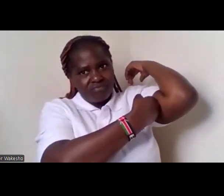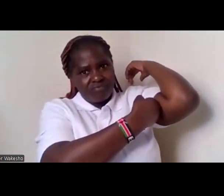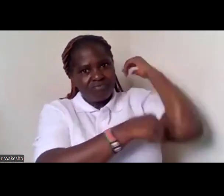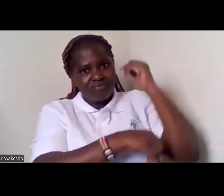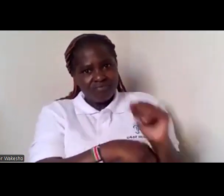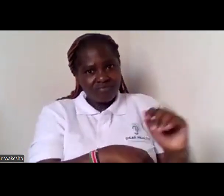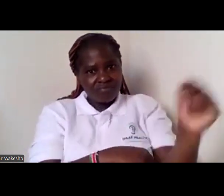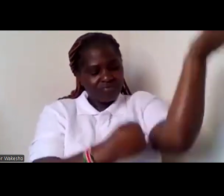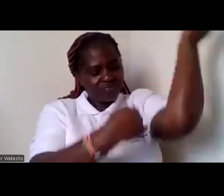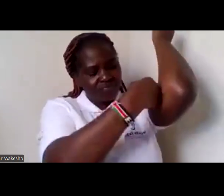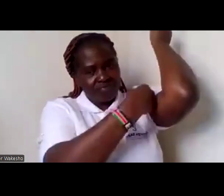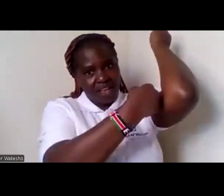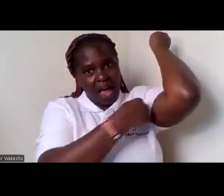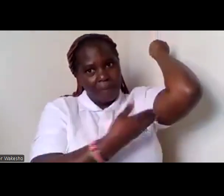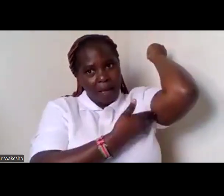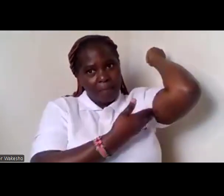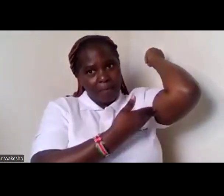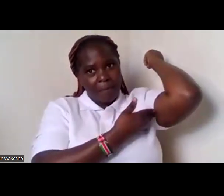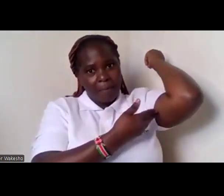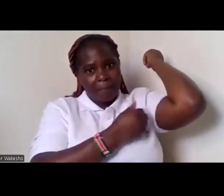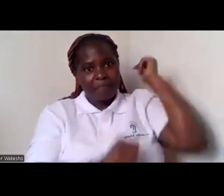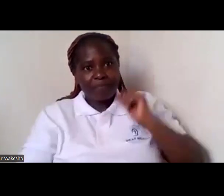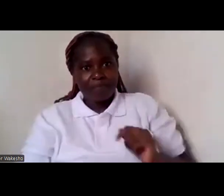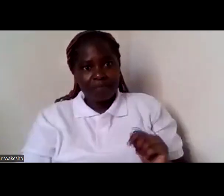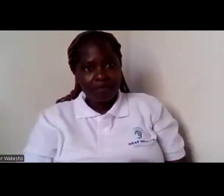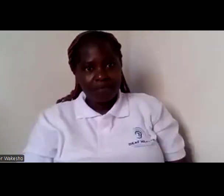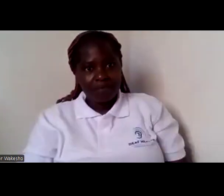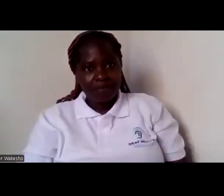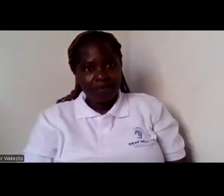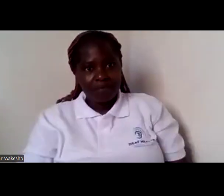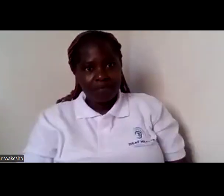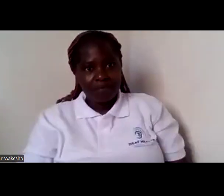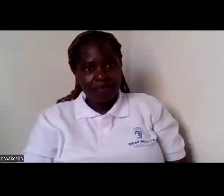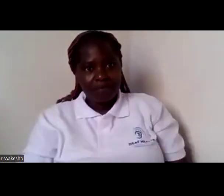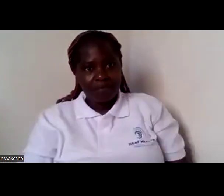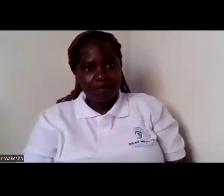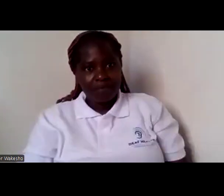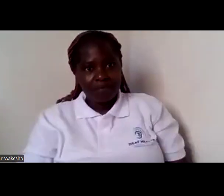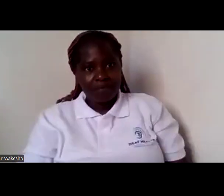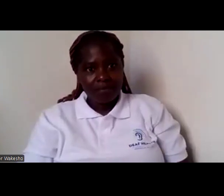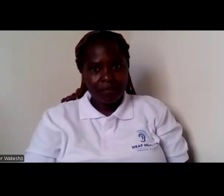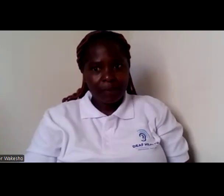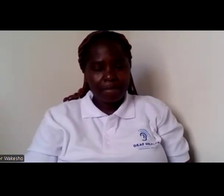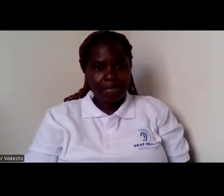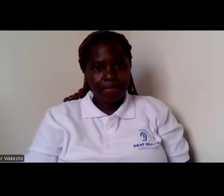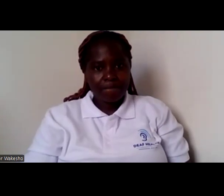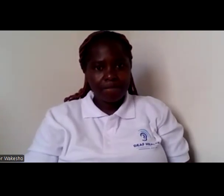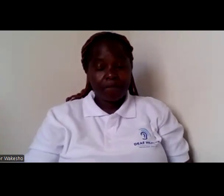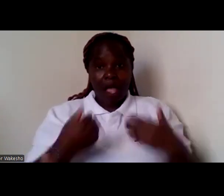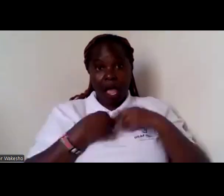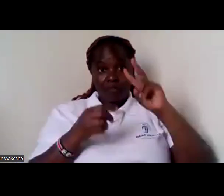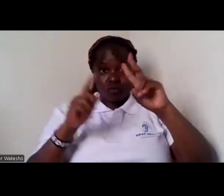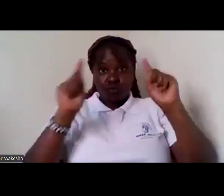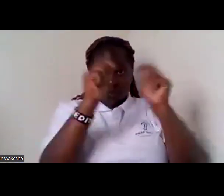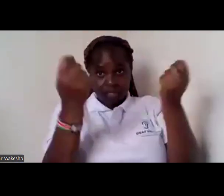on the inner side of the arm. We have two types of implants. There are some implants that last 3